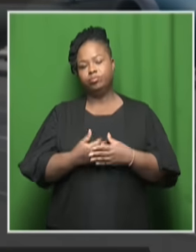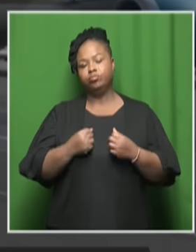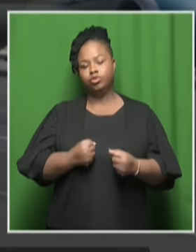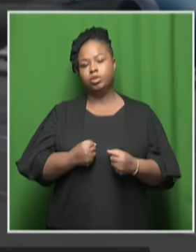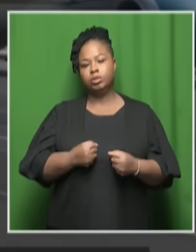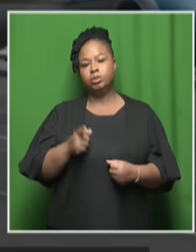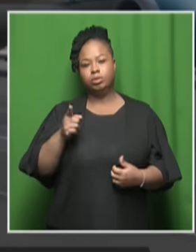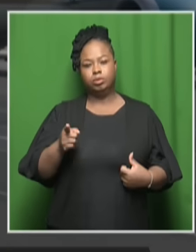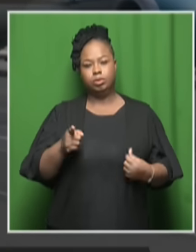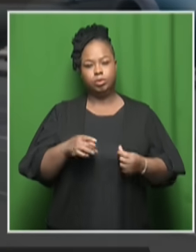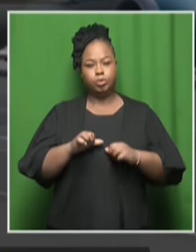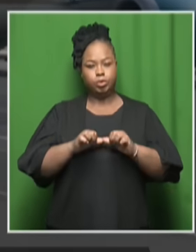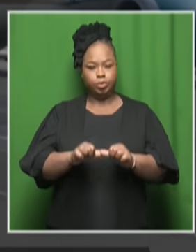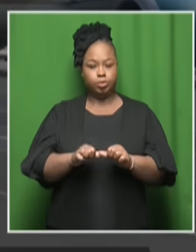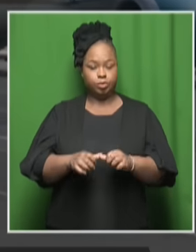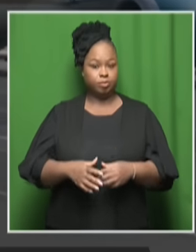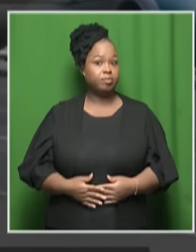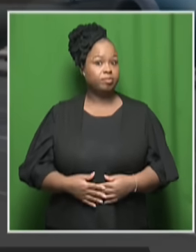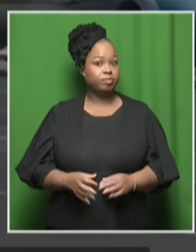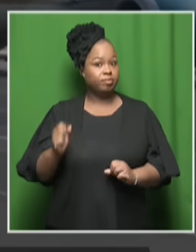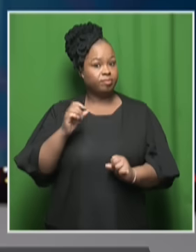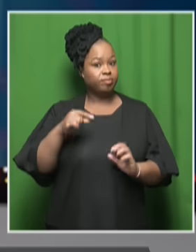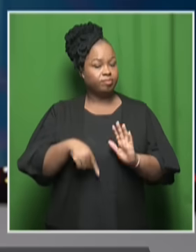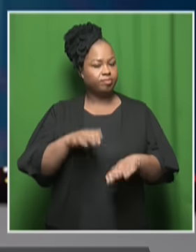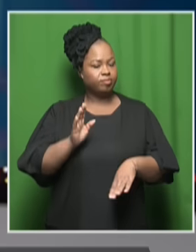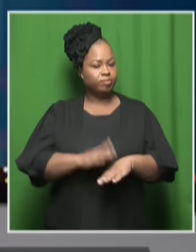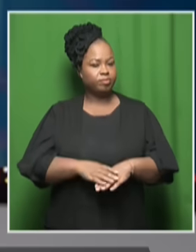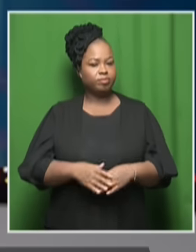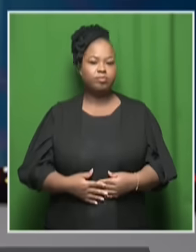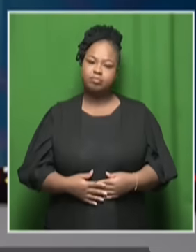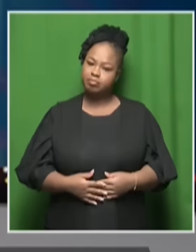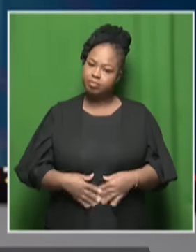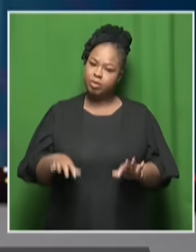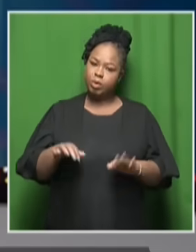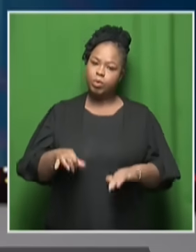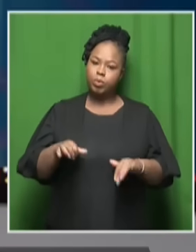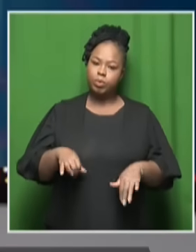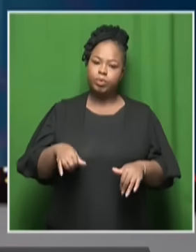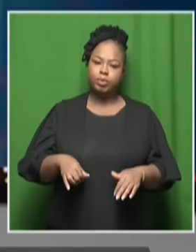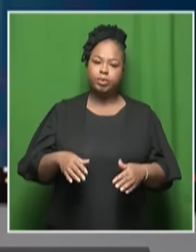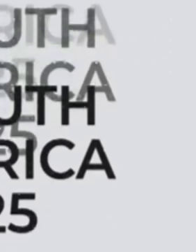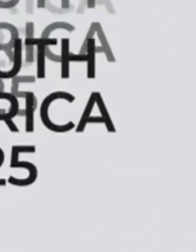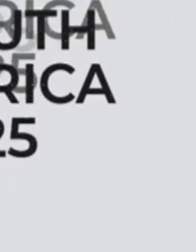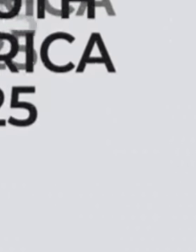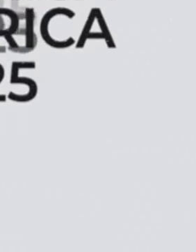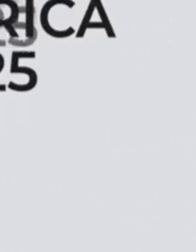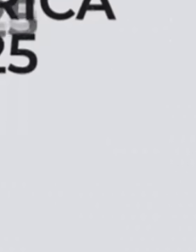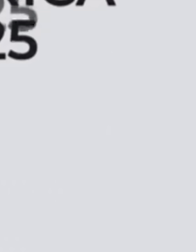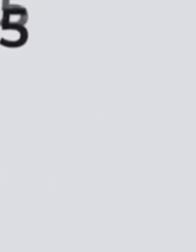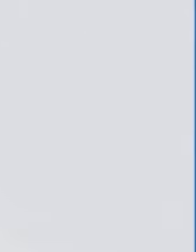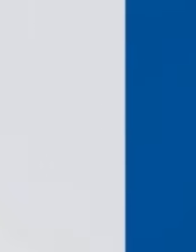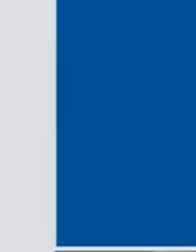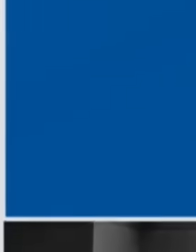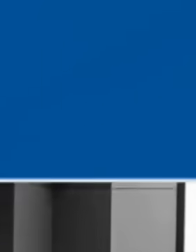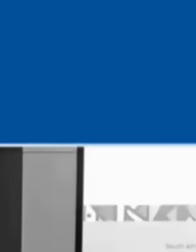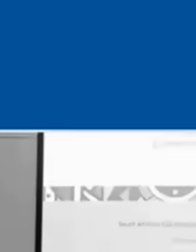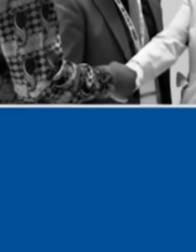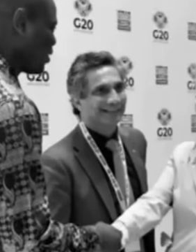strengthened as this continues. So lots more to talk to as we await that disembarkation. SABC,